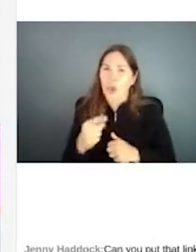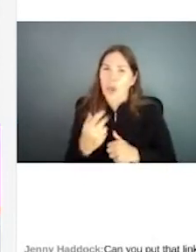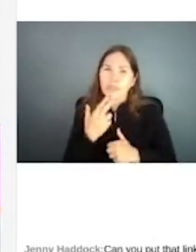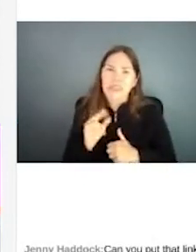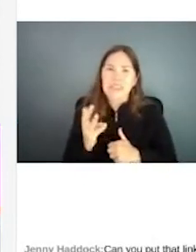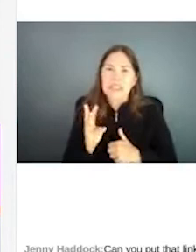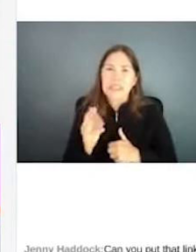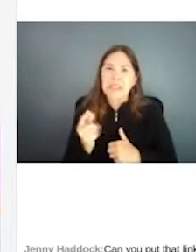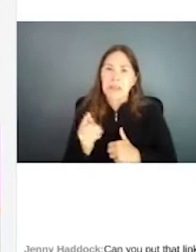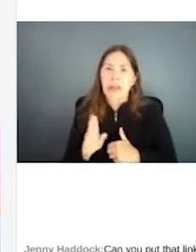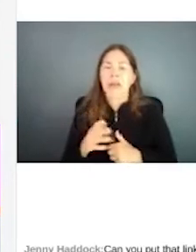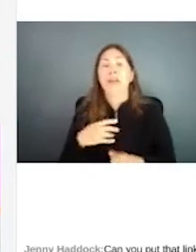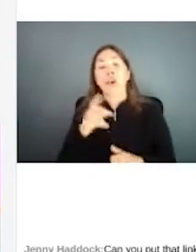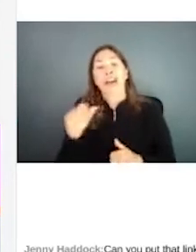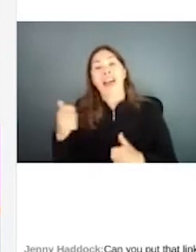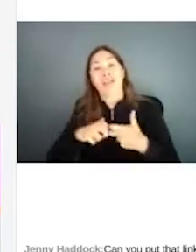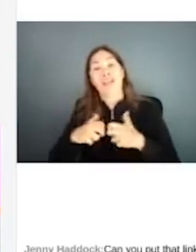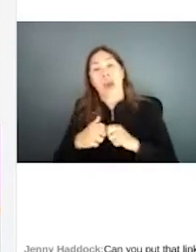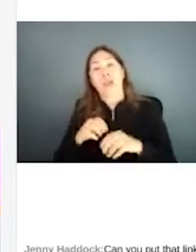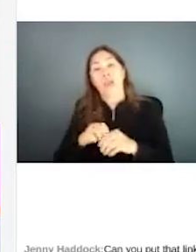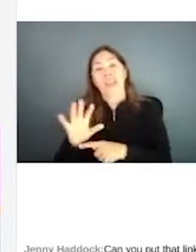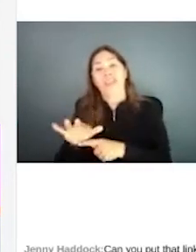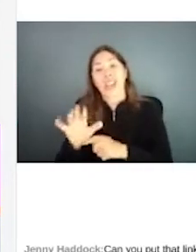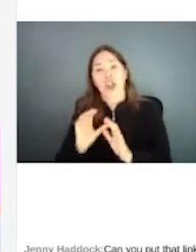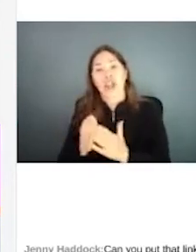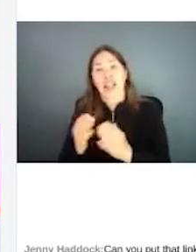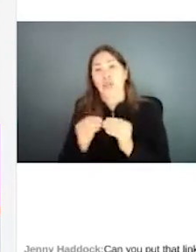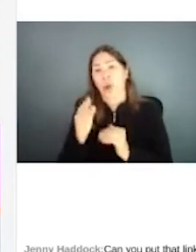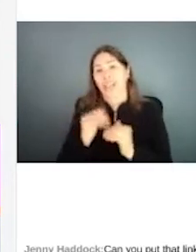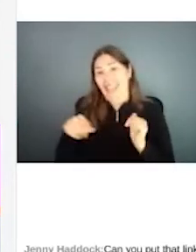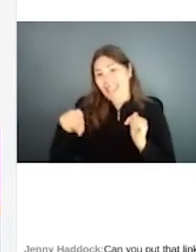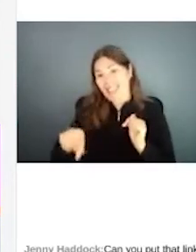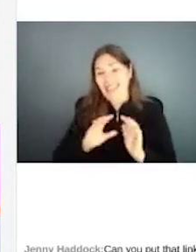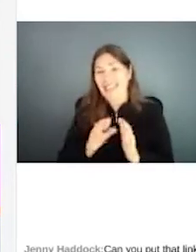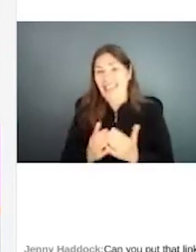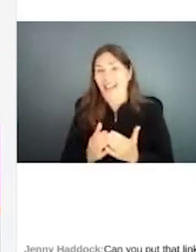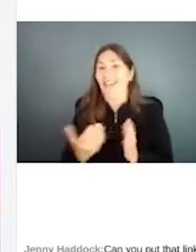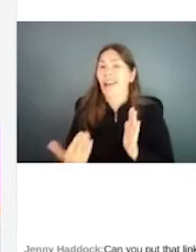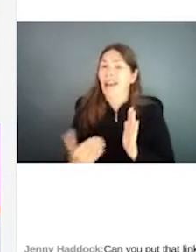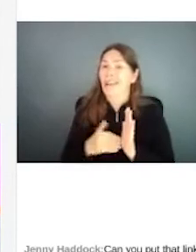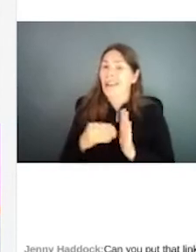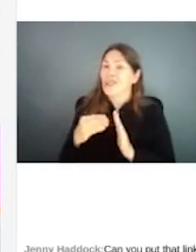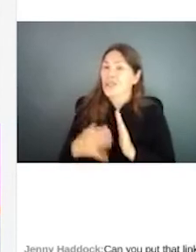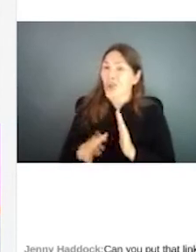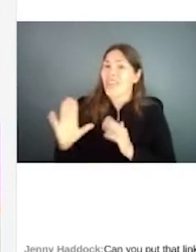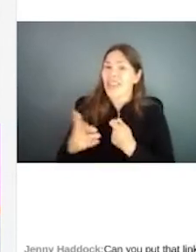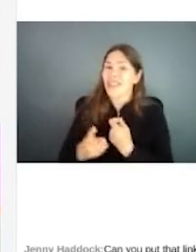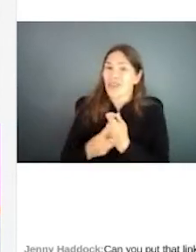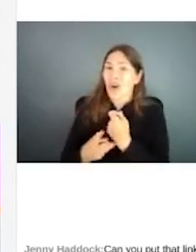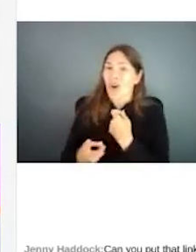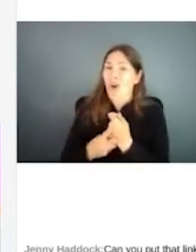another problem in the video class, more than this class, is again the student storage.